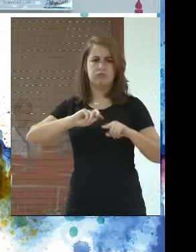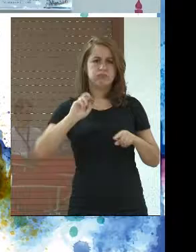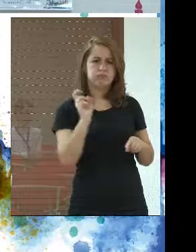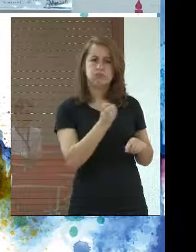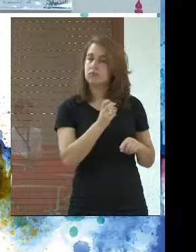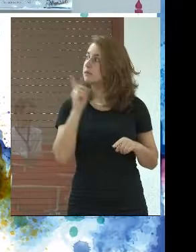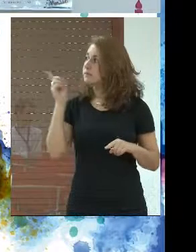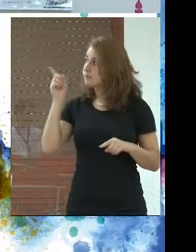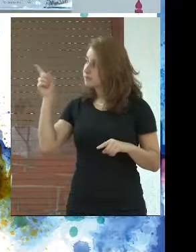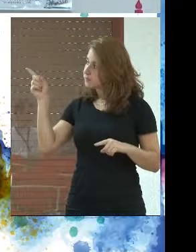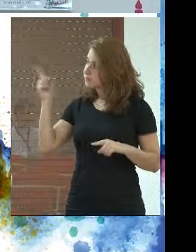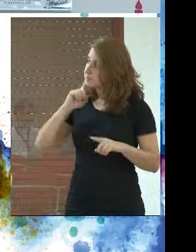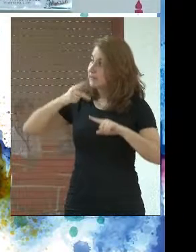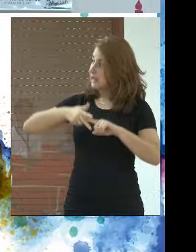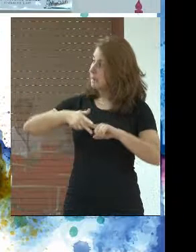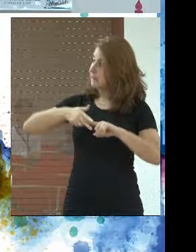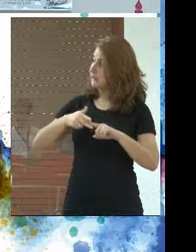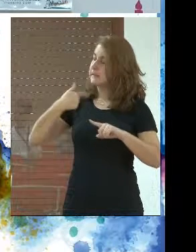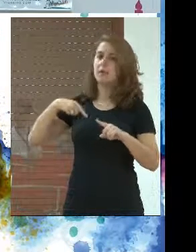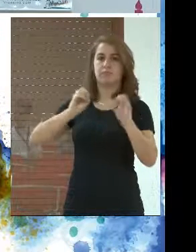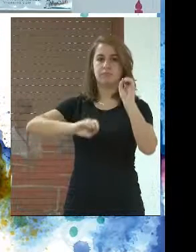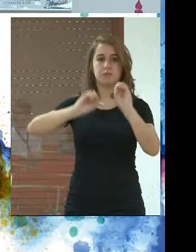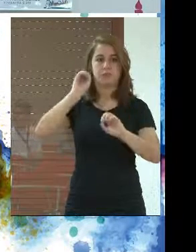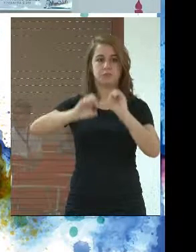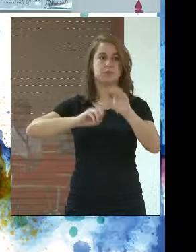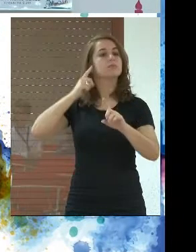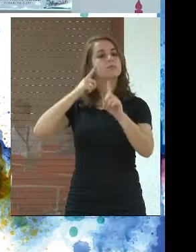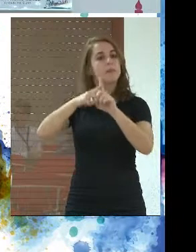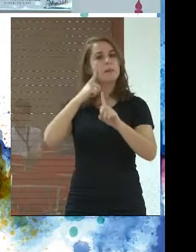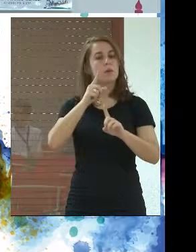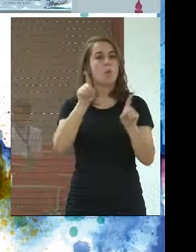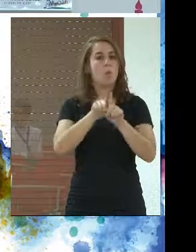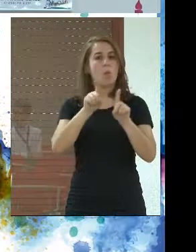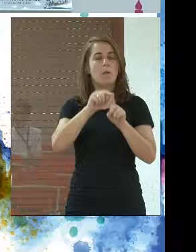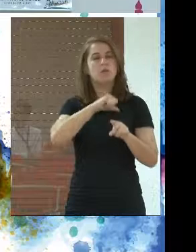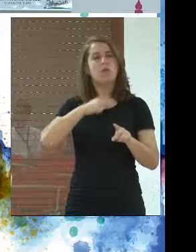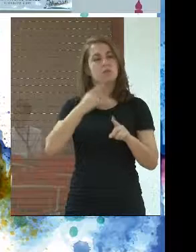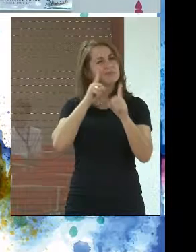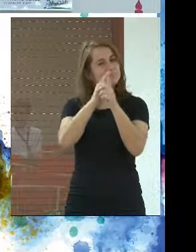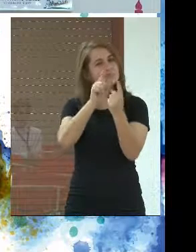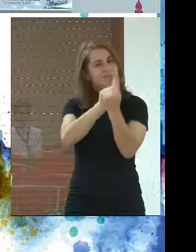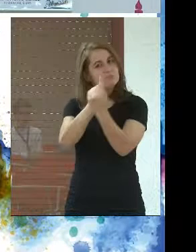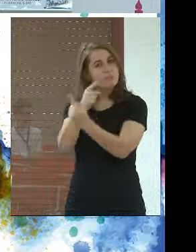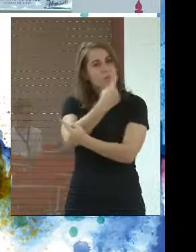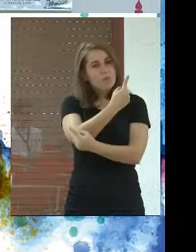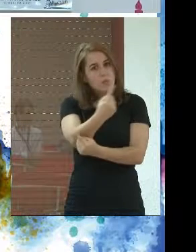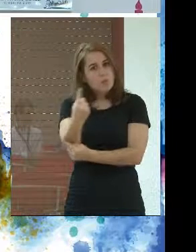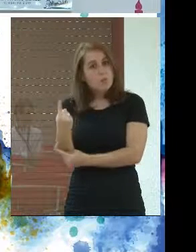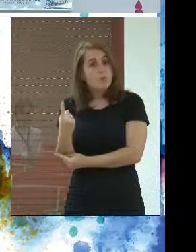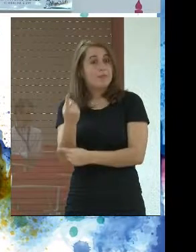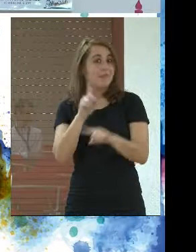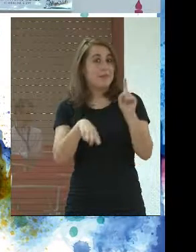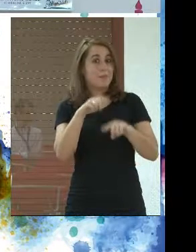JAEN. This is the Quantum GIS that you see on the map. These are the tools that we've introduced to customize